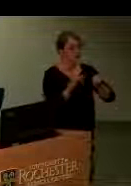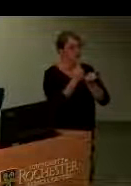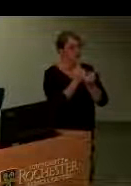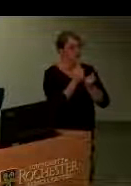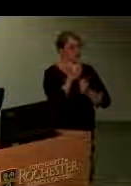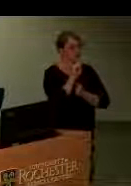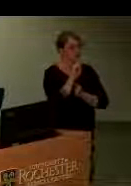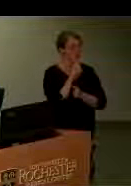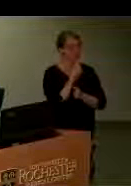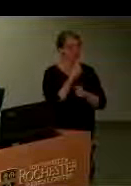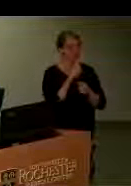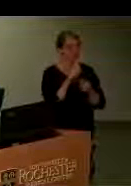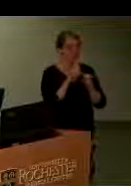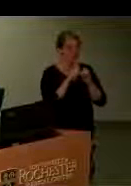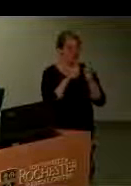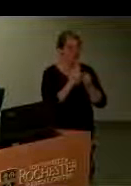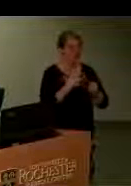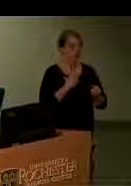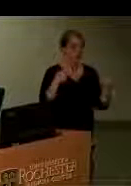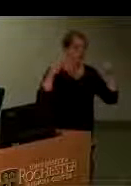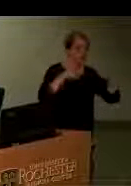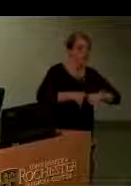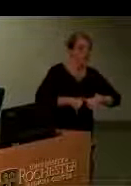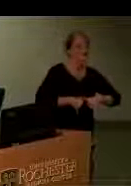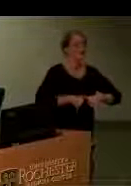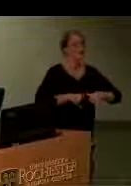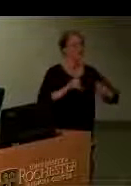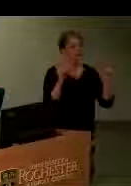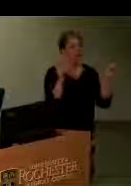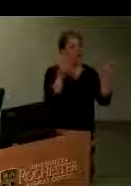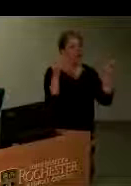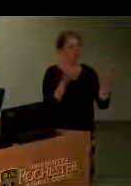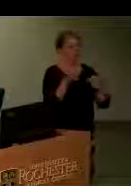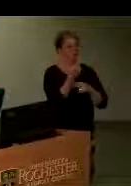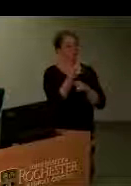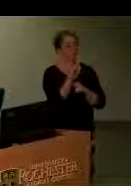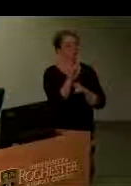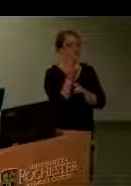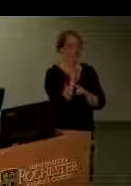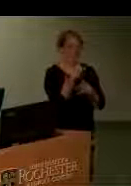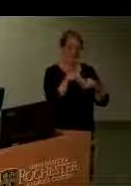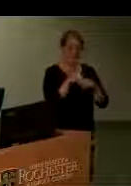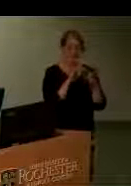Gold Humanism Society and the White Coat Ceremony, and their whole thrust is humanism in medicine,